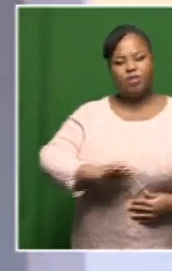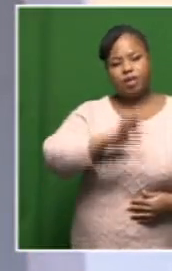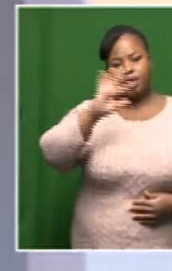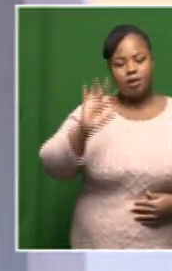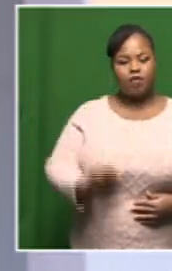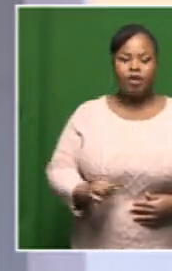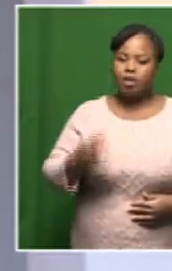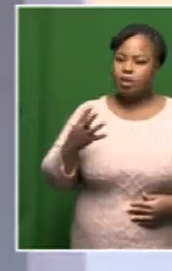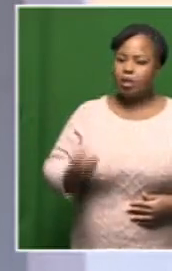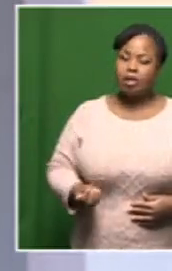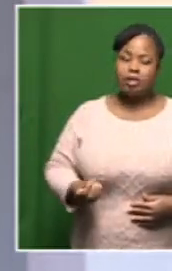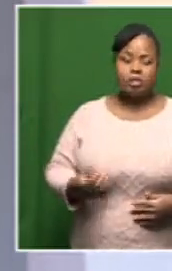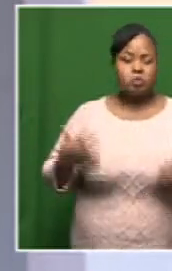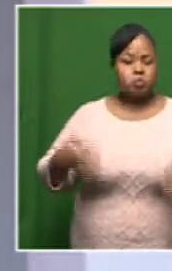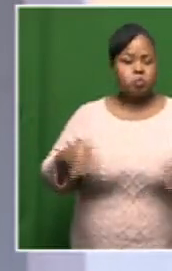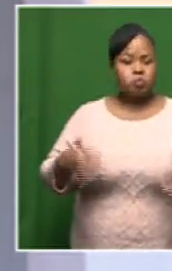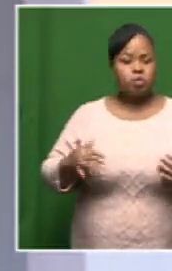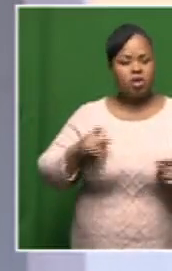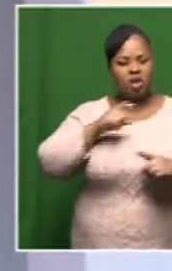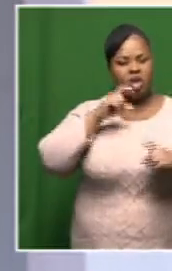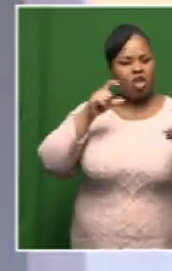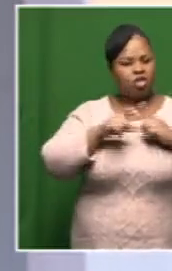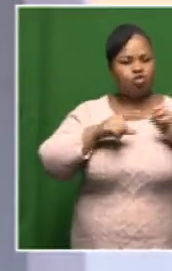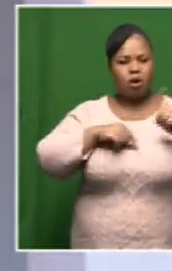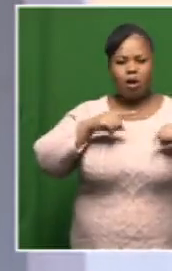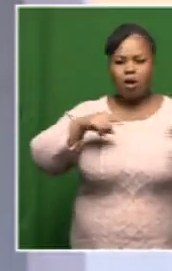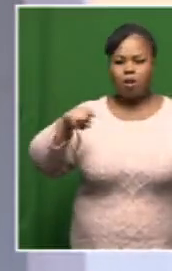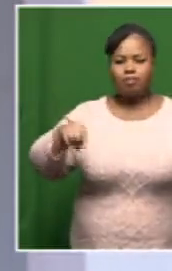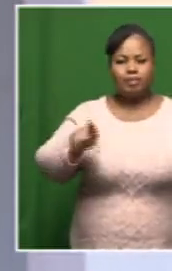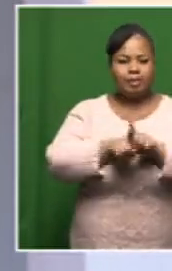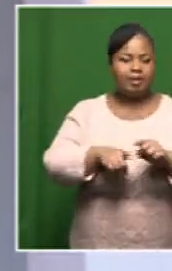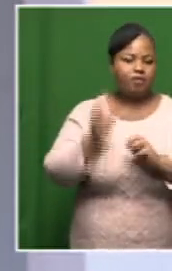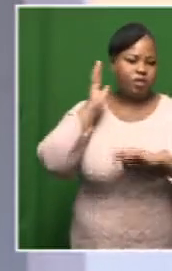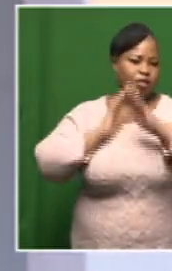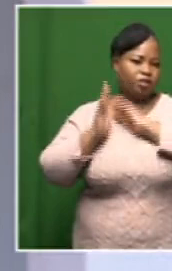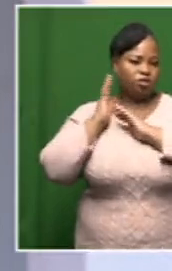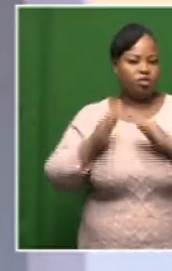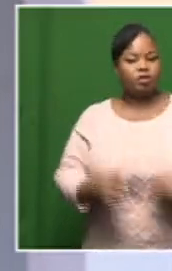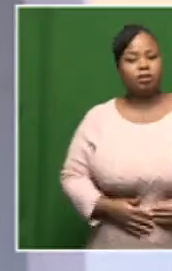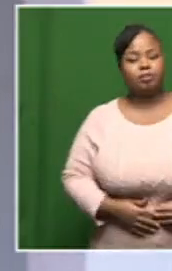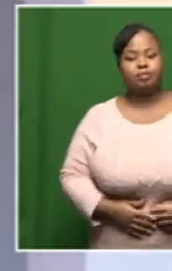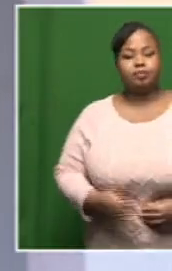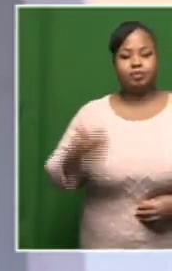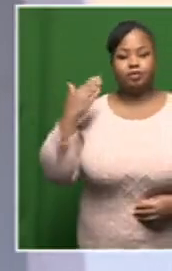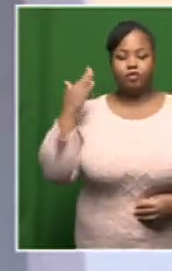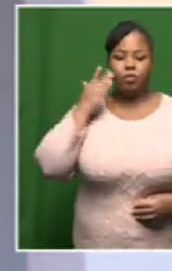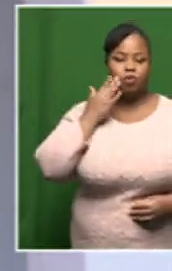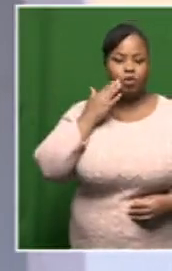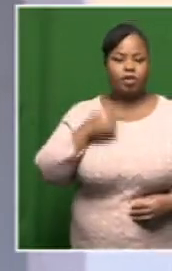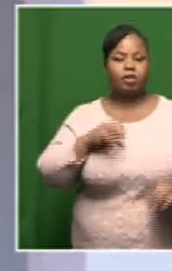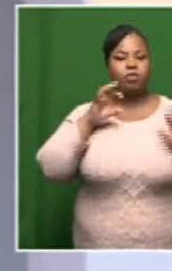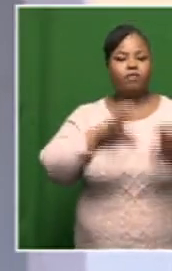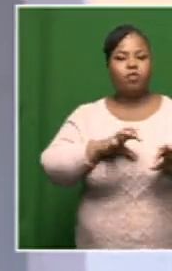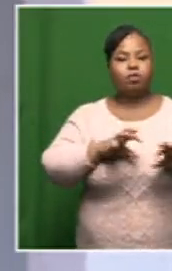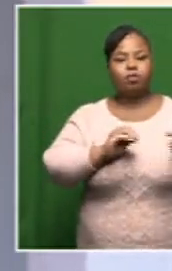has very rich cultural diversity and history as well. So now when there were forced